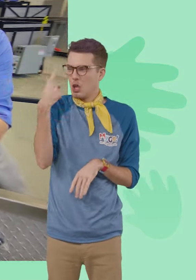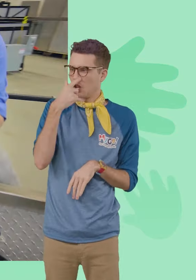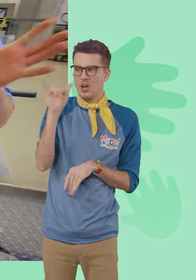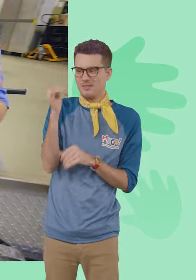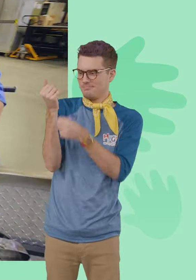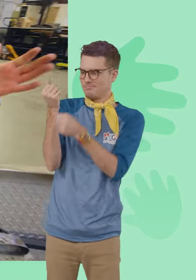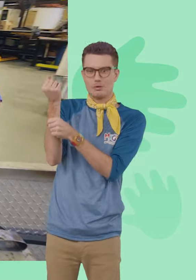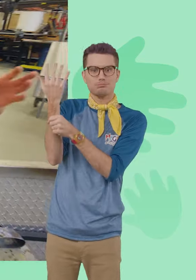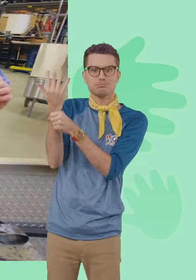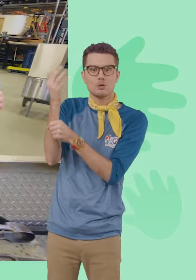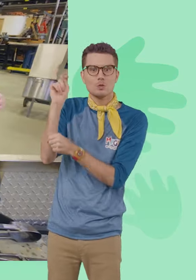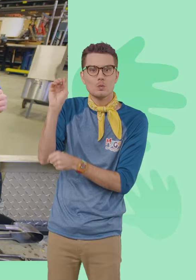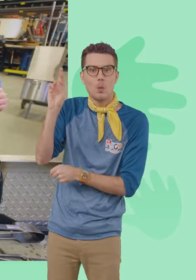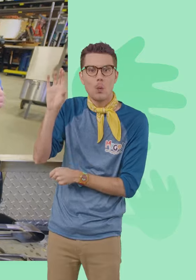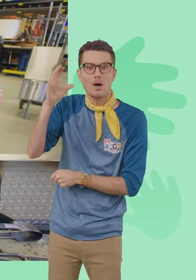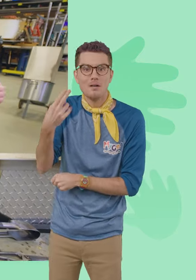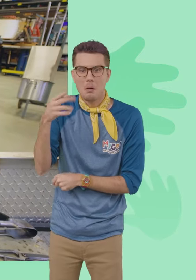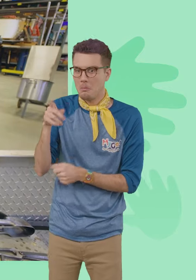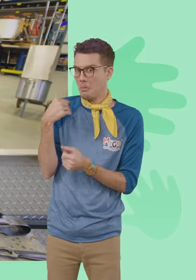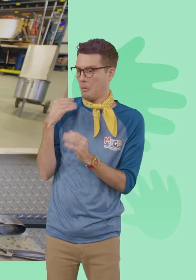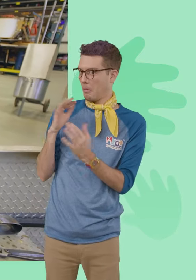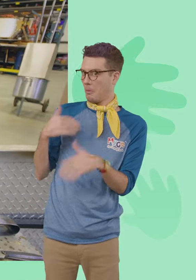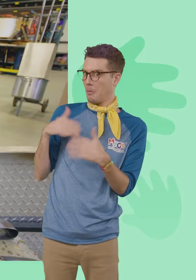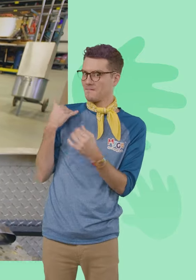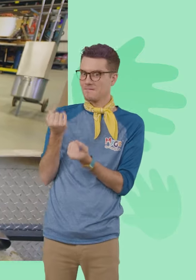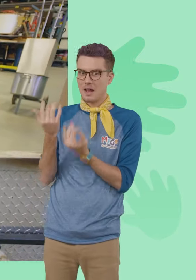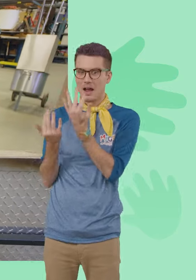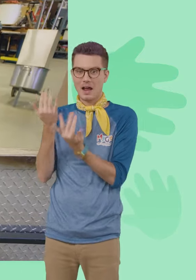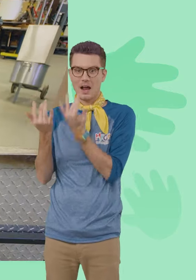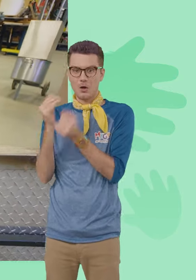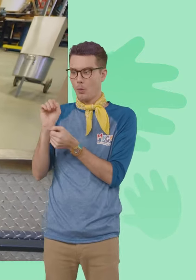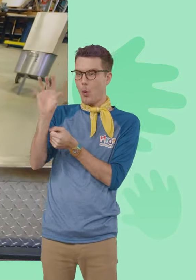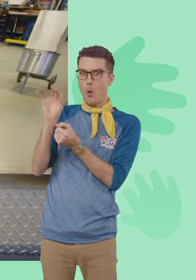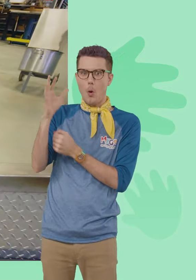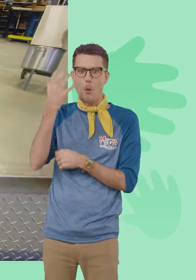nice flame coming out. Whoa. Oh, hey, look.